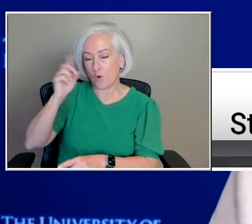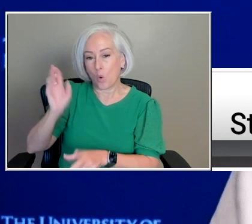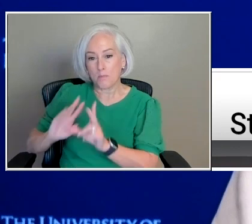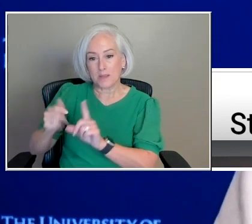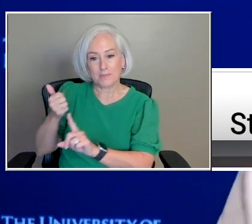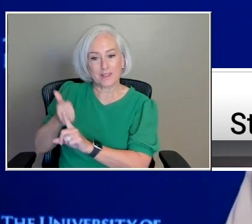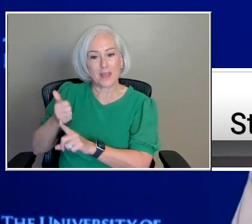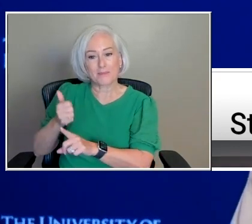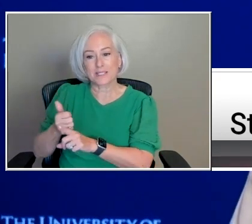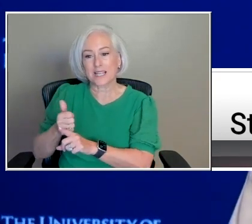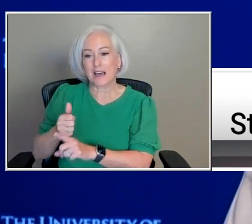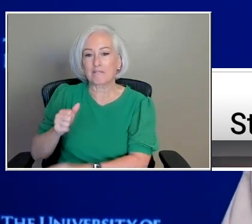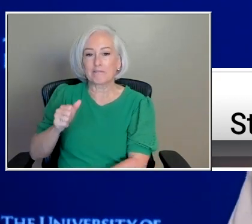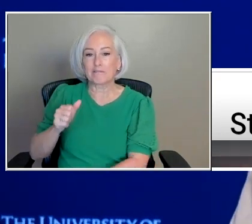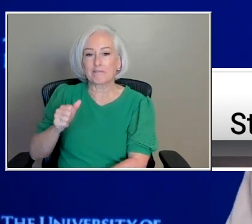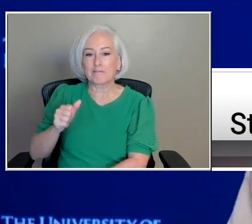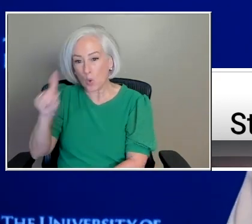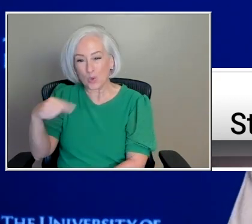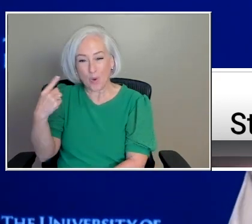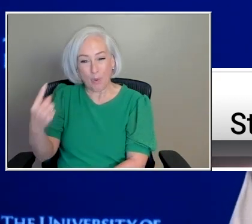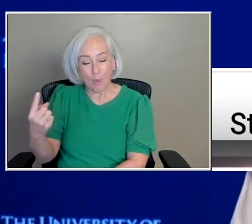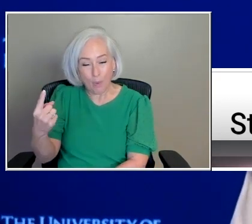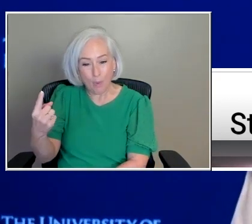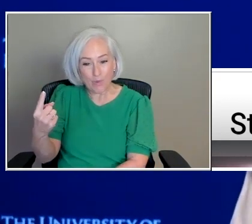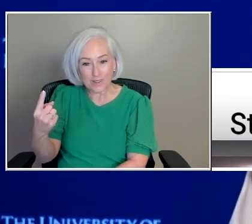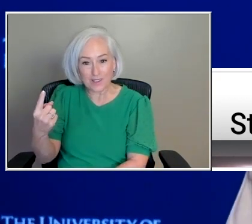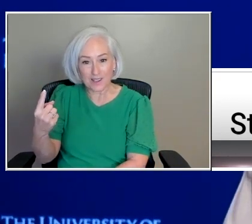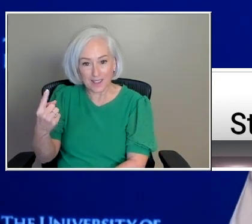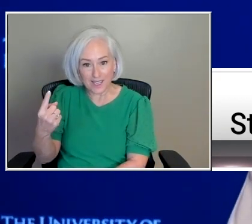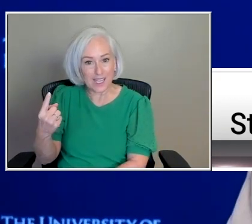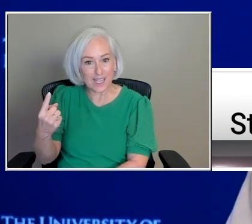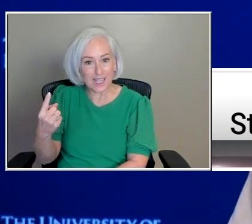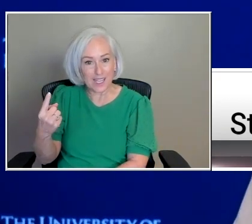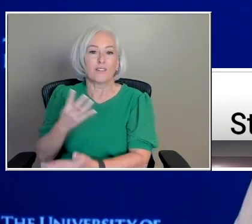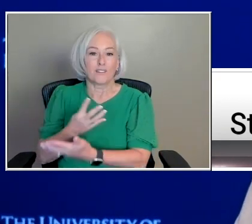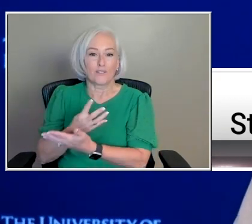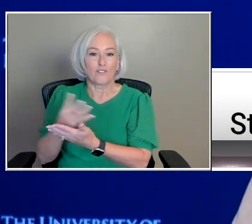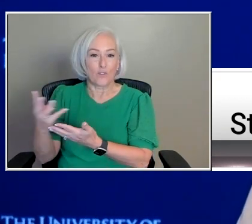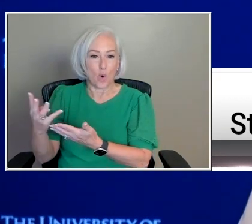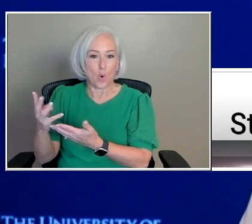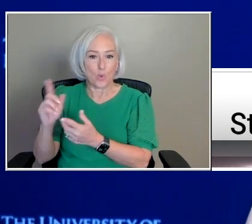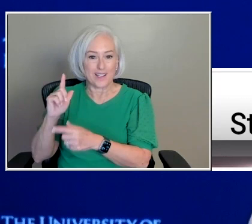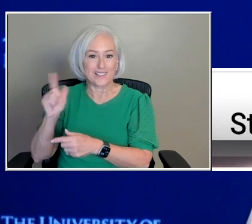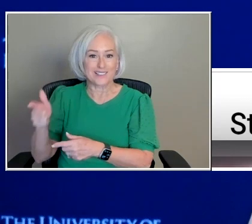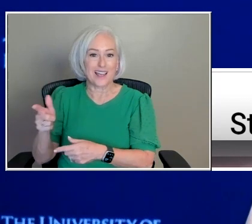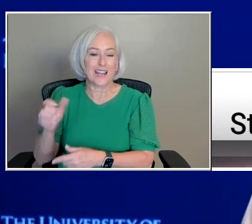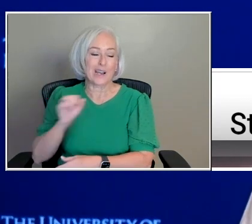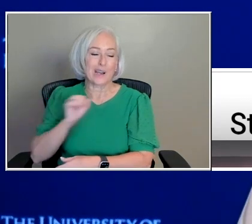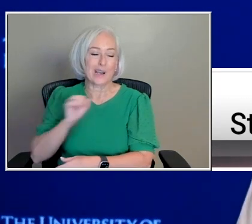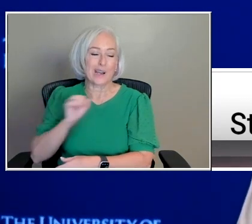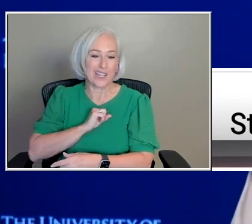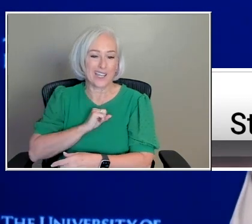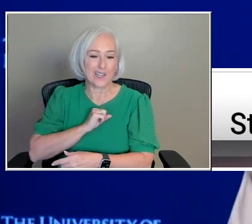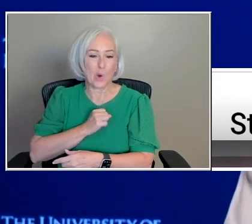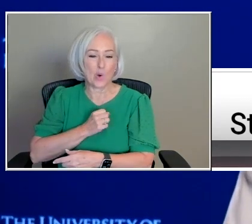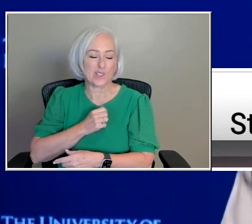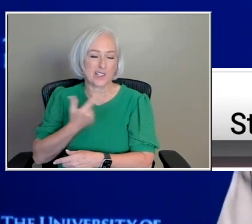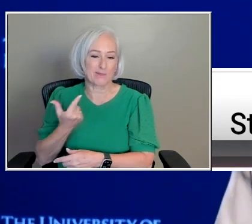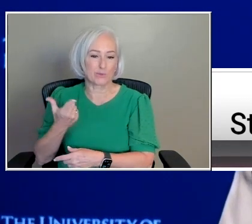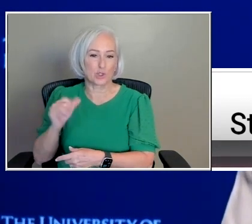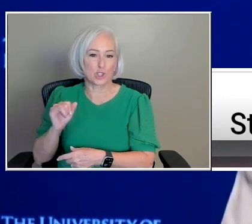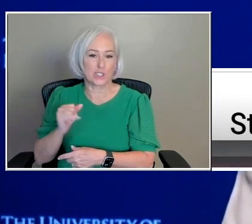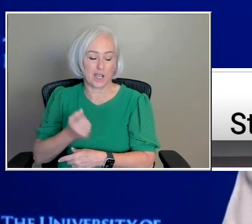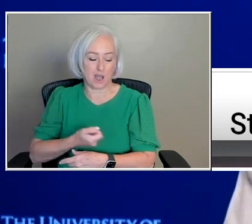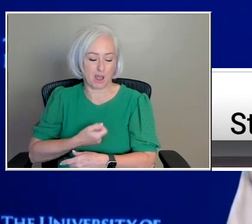non-COVID respiratory infection, they still had symptoms 4 weeks later. Those were more like coughing and some GI type symptoms. So they were a little bit different, but